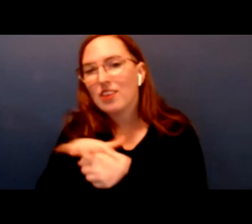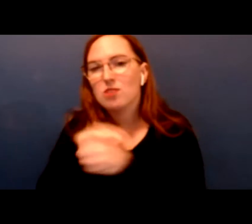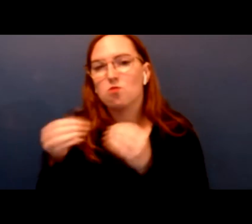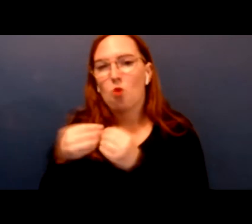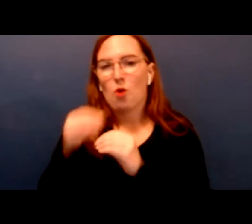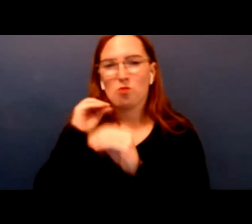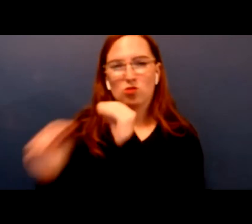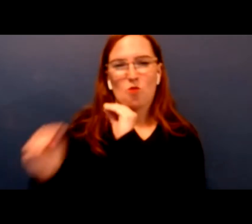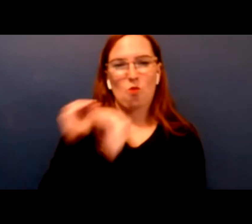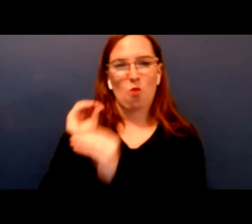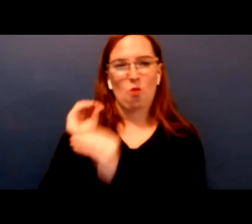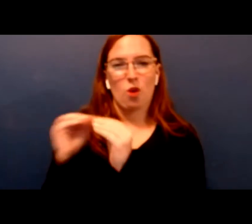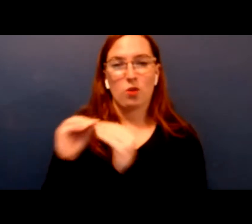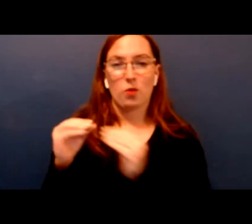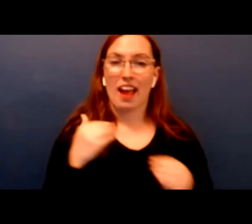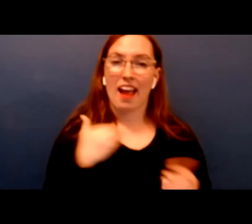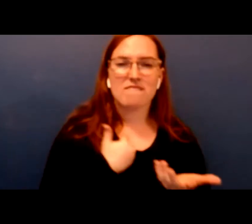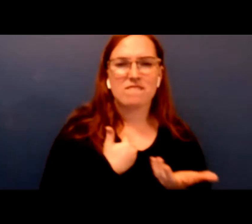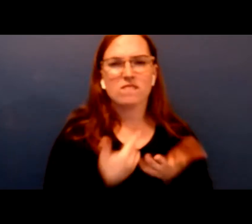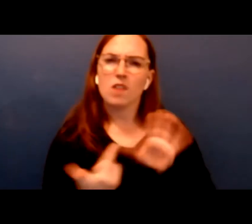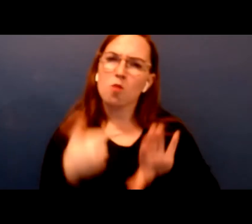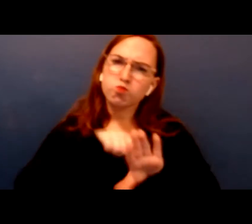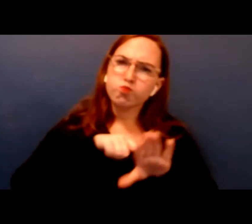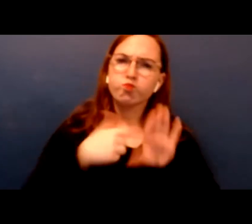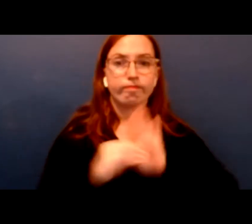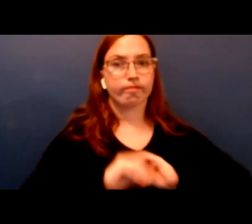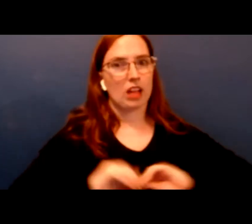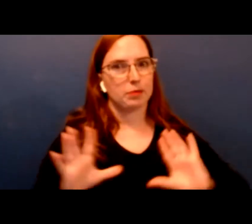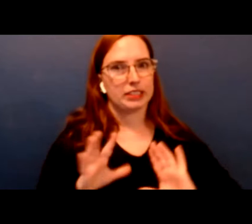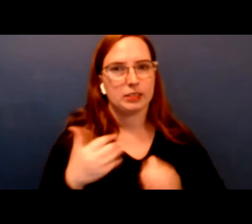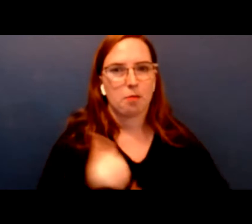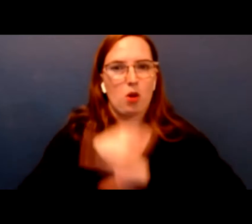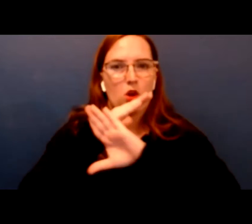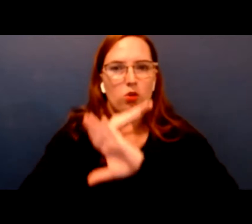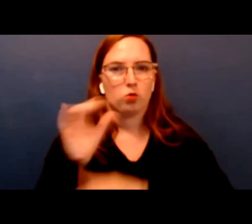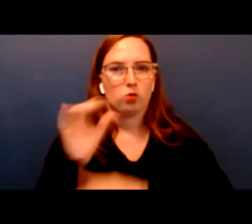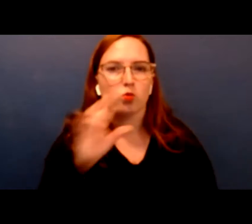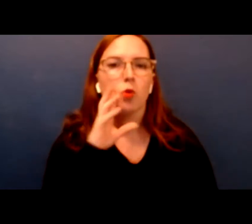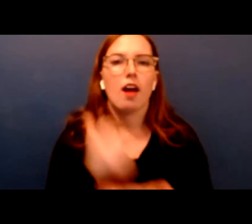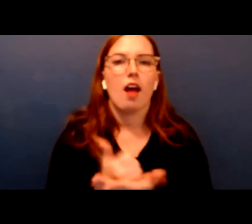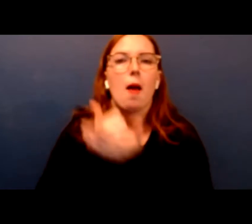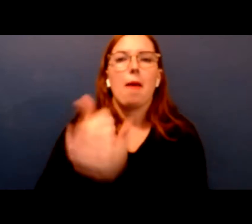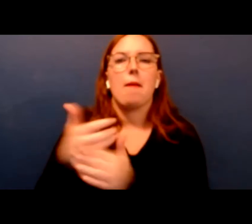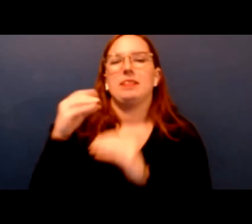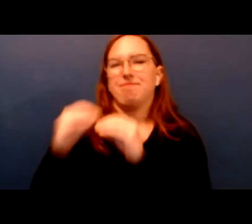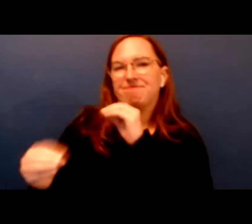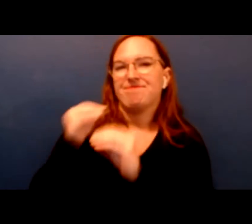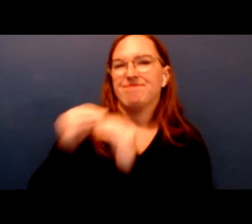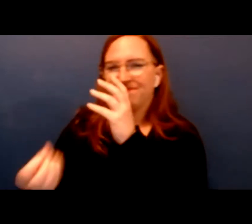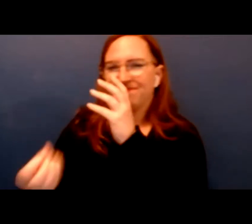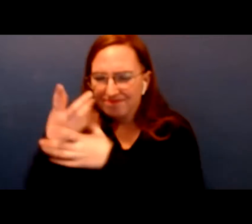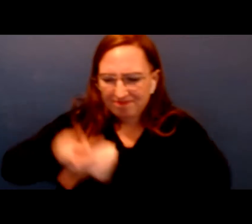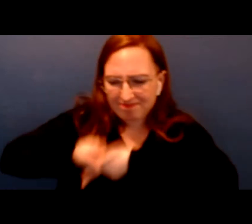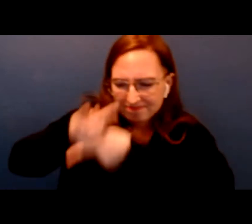and explicit barriers to them getting in those spaces, and we can have riparian restoration within the park while still allowing